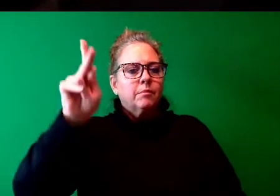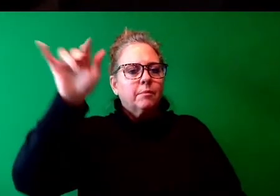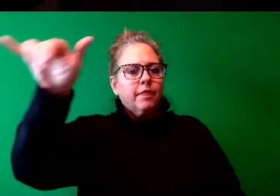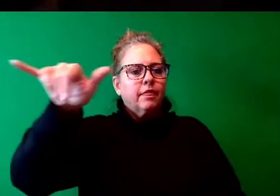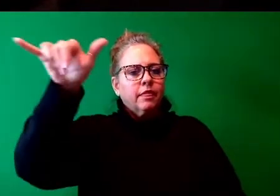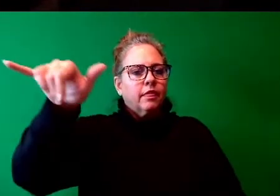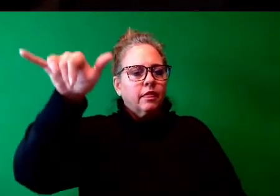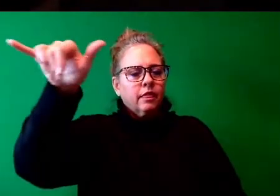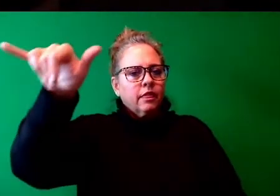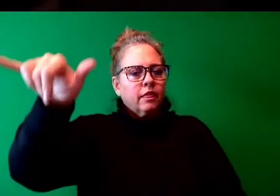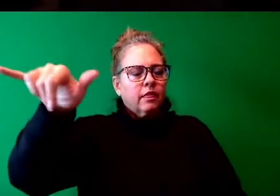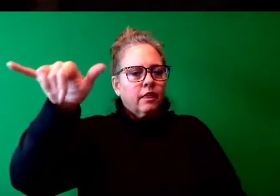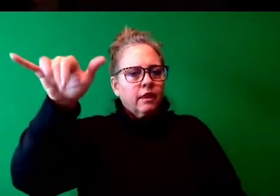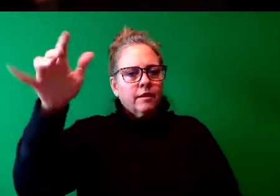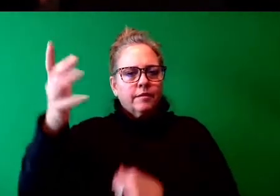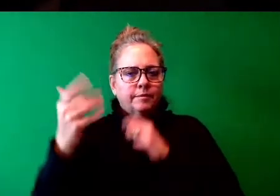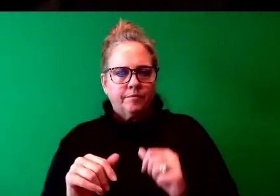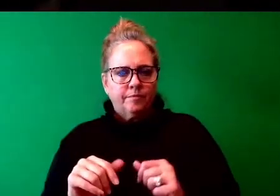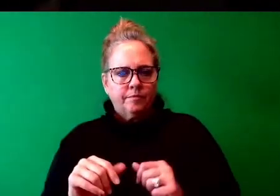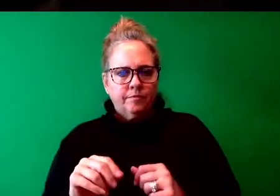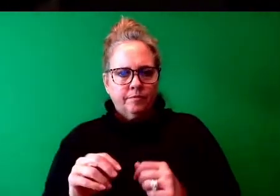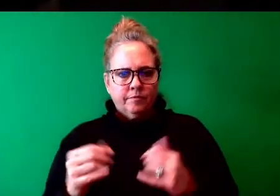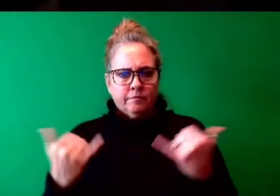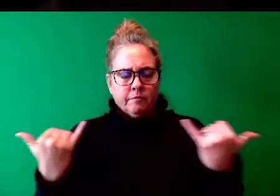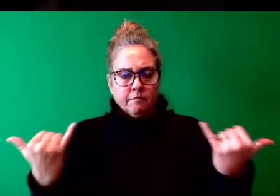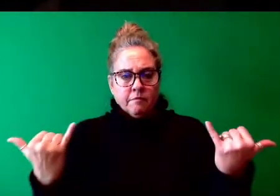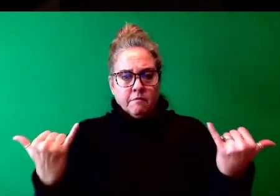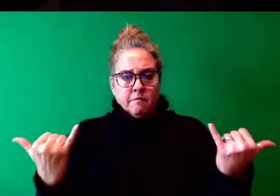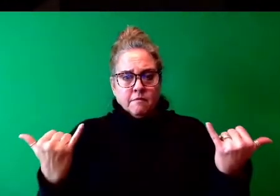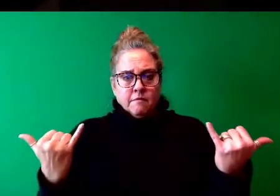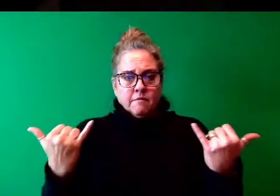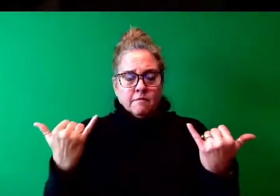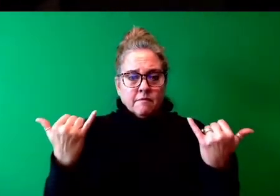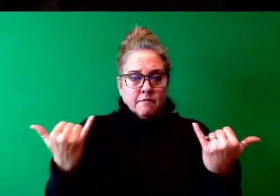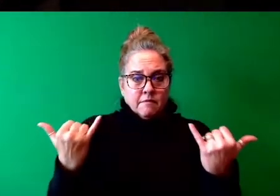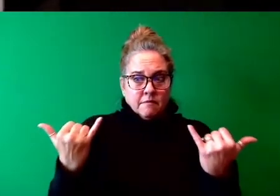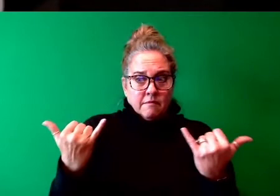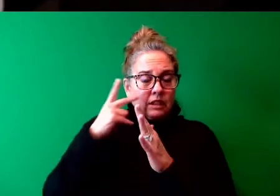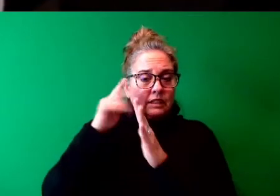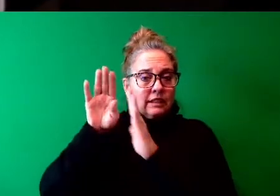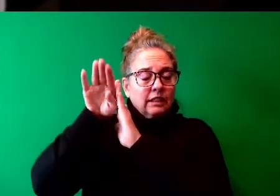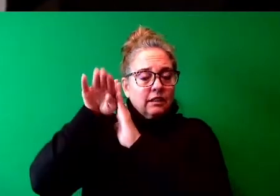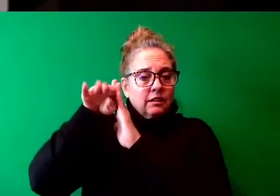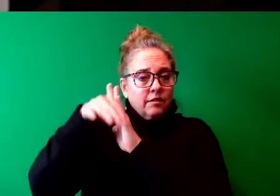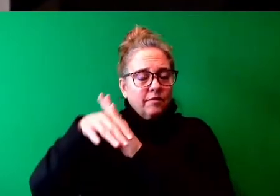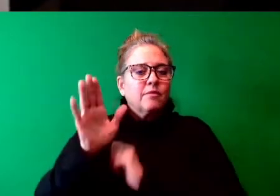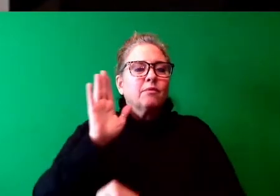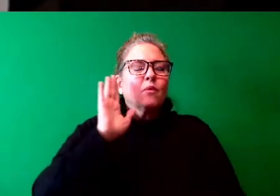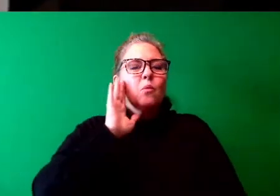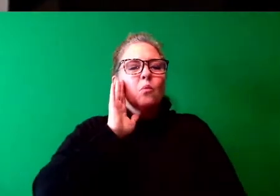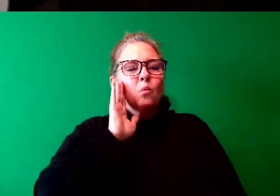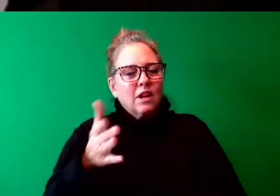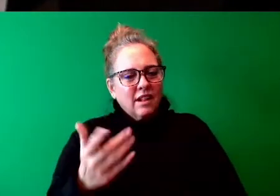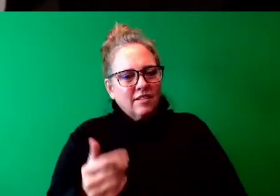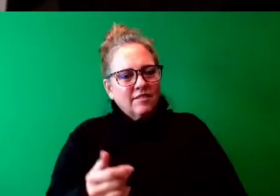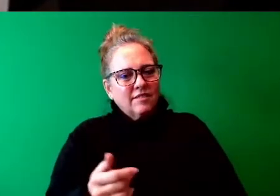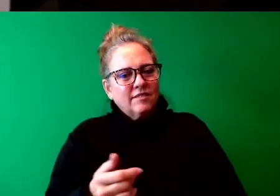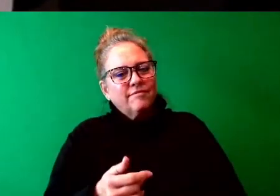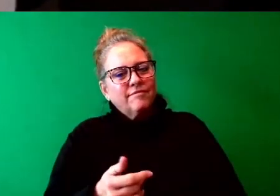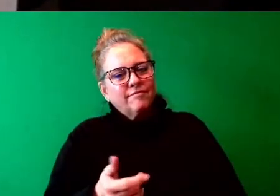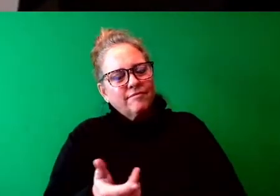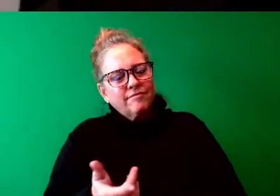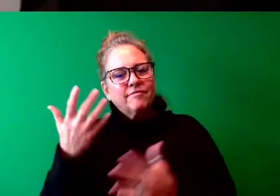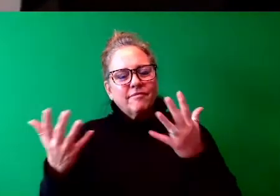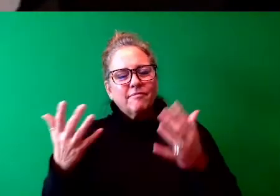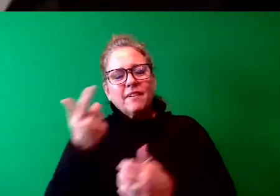months. And as we look at, even if today we were to begin to see a decline in our incidence, it is going to take,